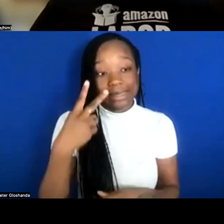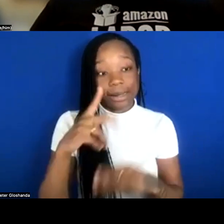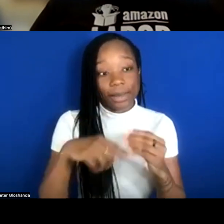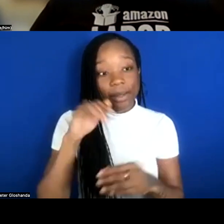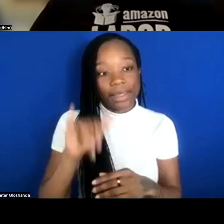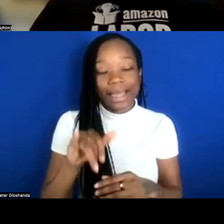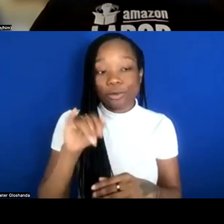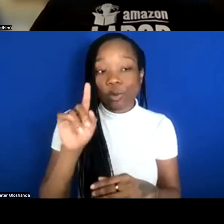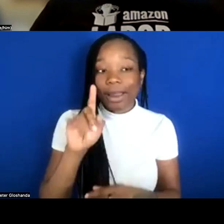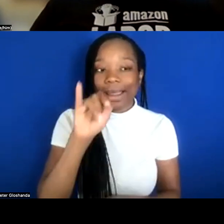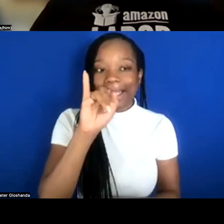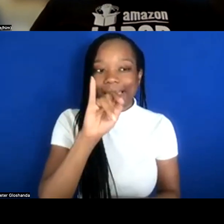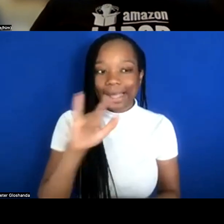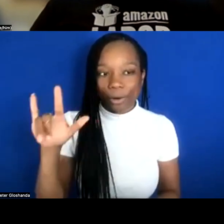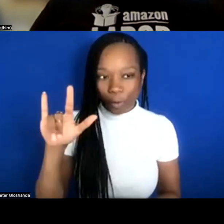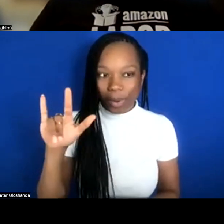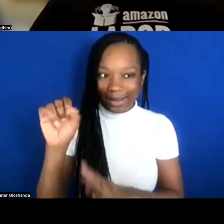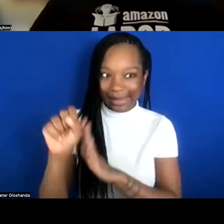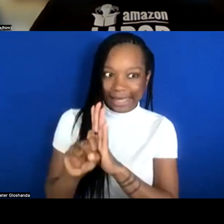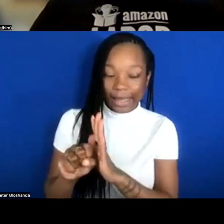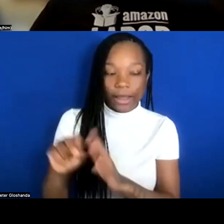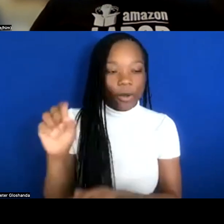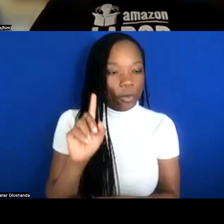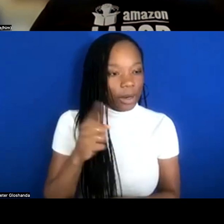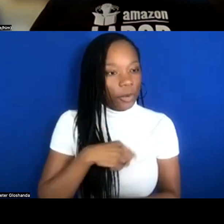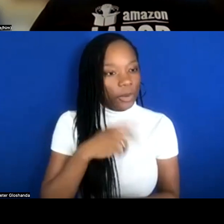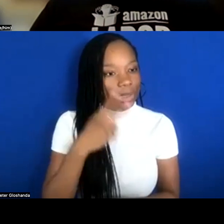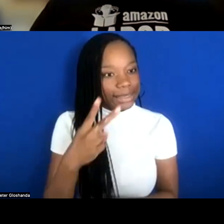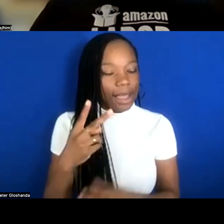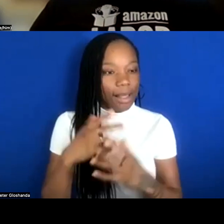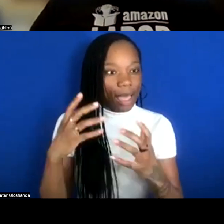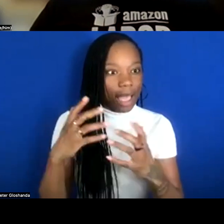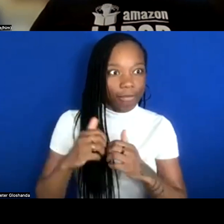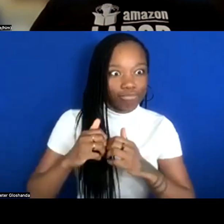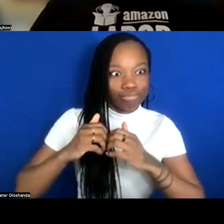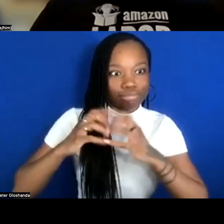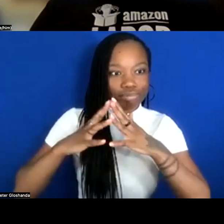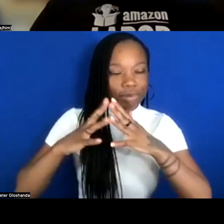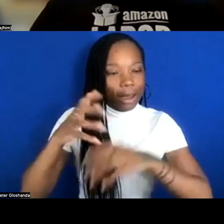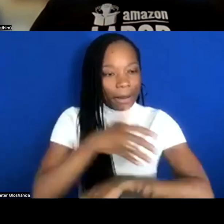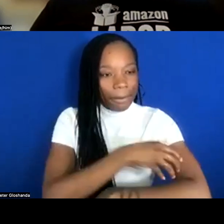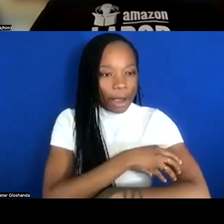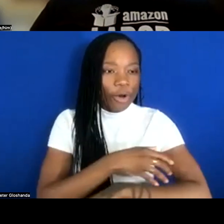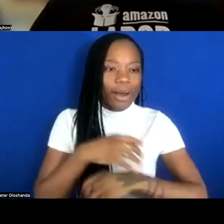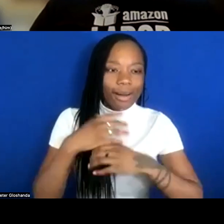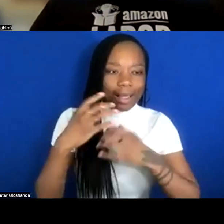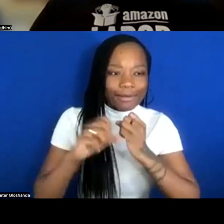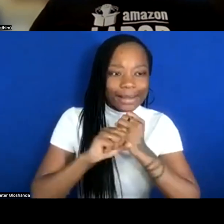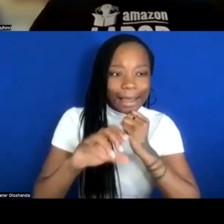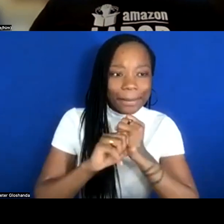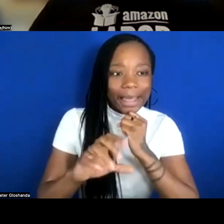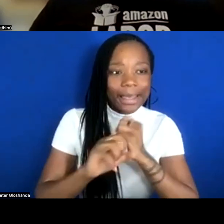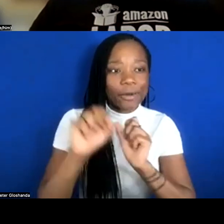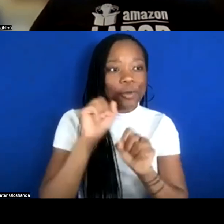in Illinois, right? Where there has been like a lot of building power over years and campaign work and even